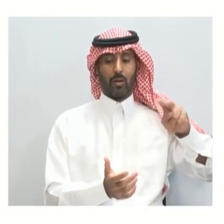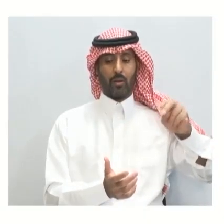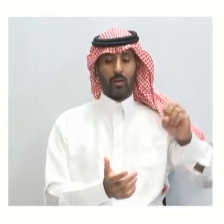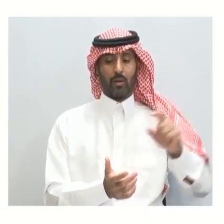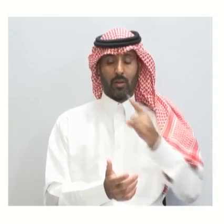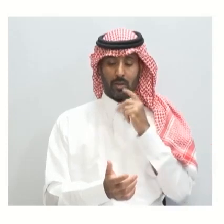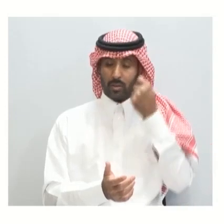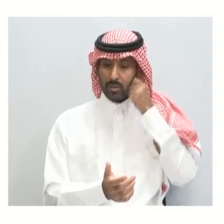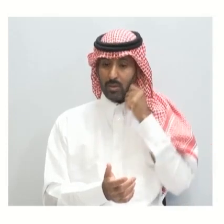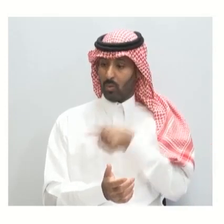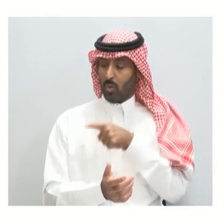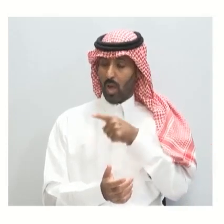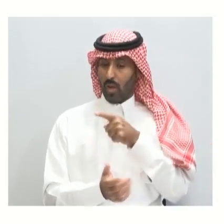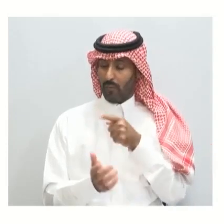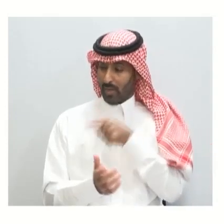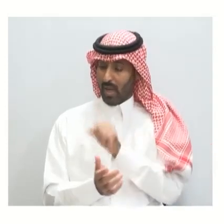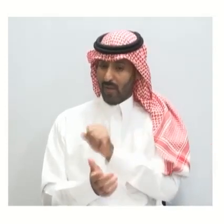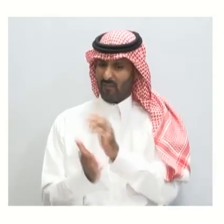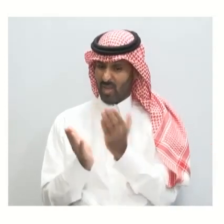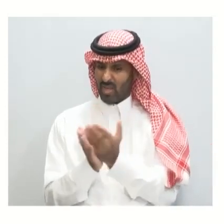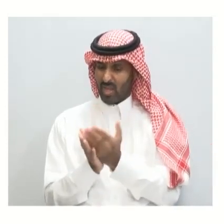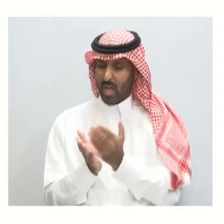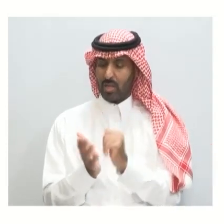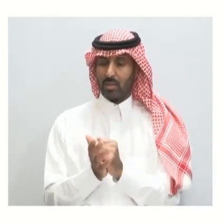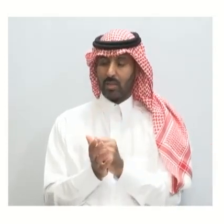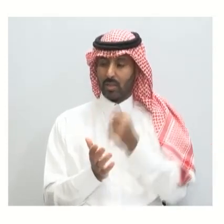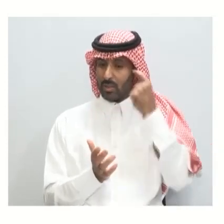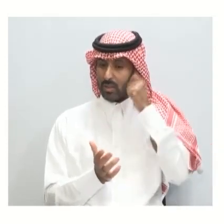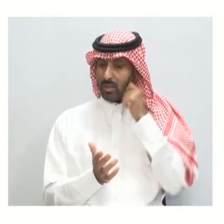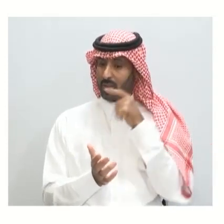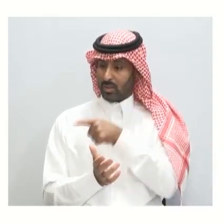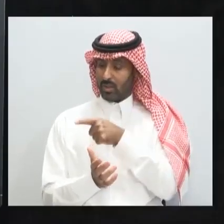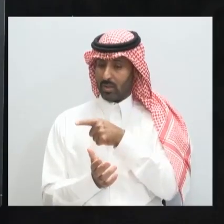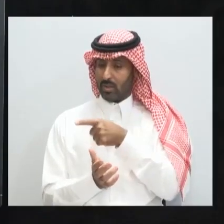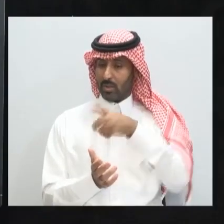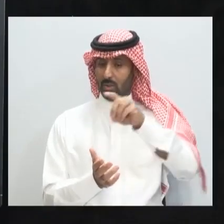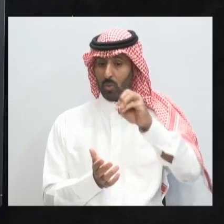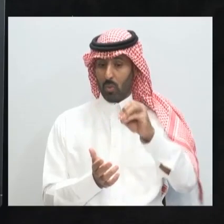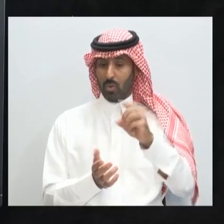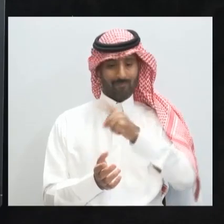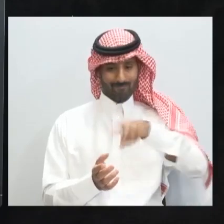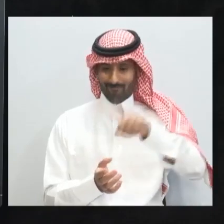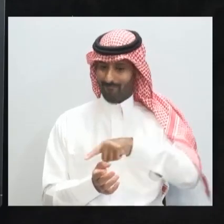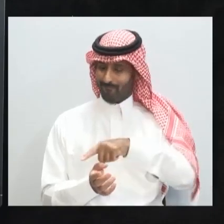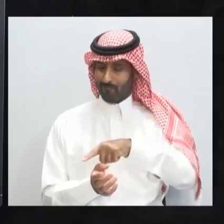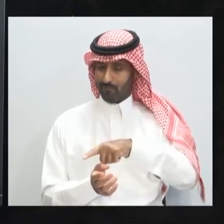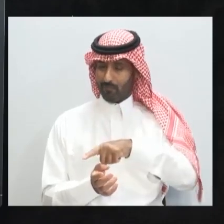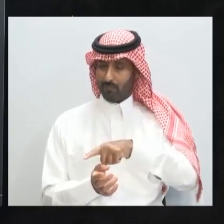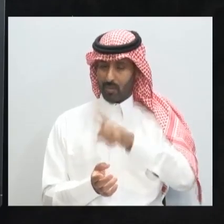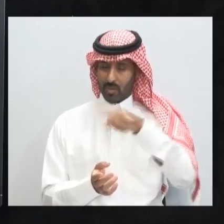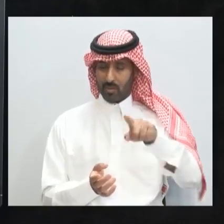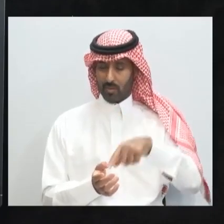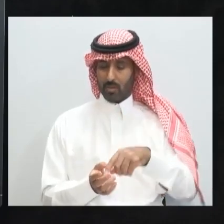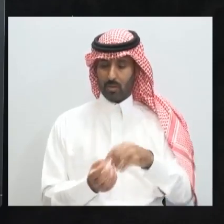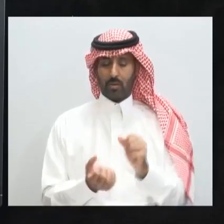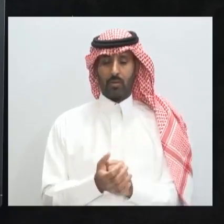She do have a class right now. Now the pronoun she, is it correct to use do with it? We can say that this one is